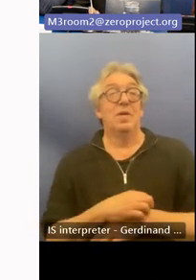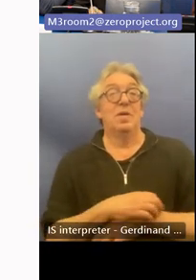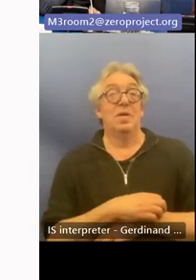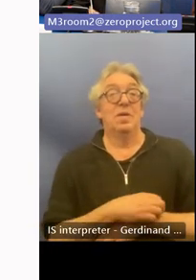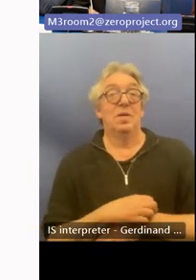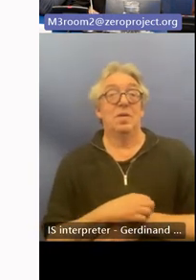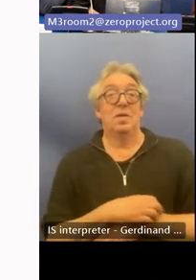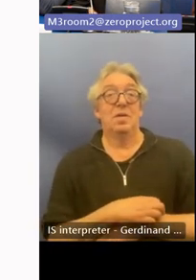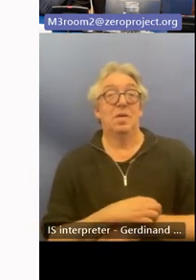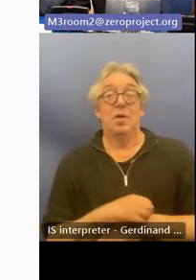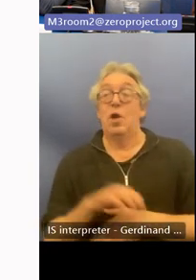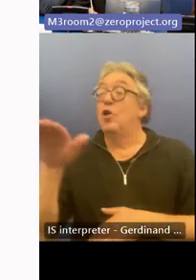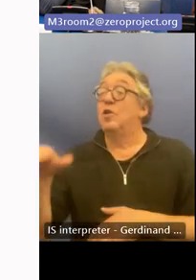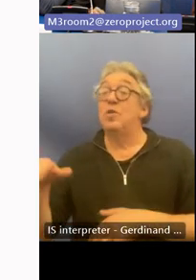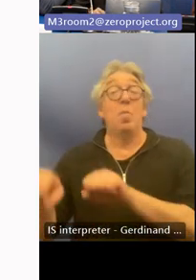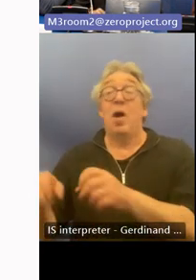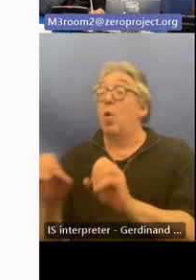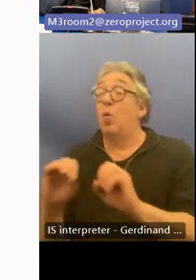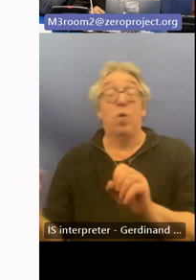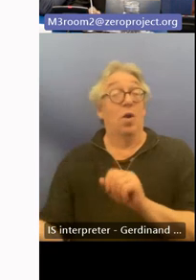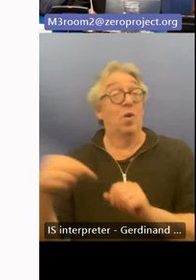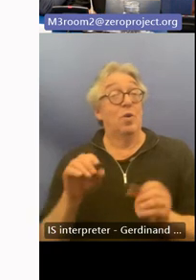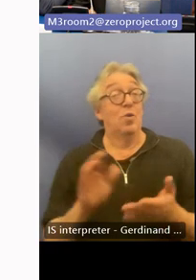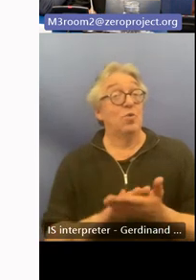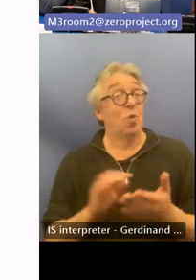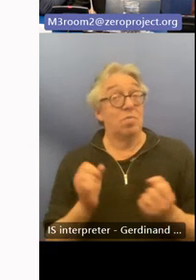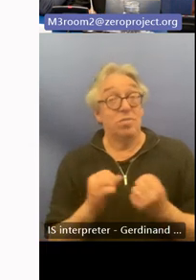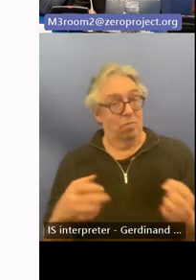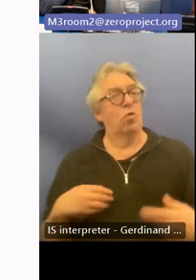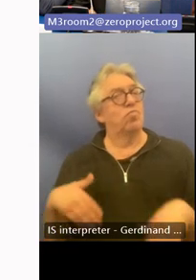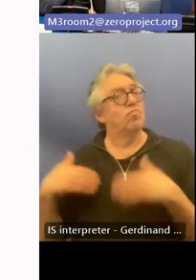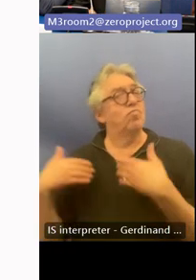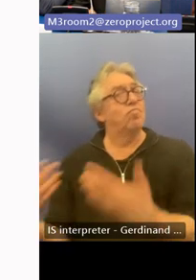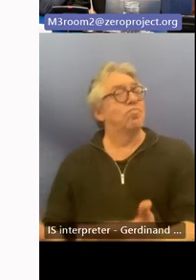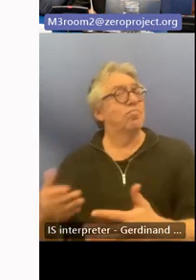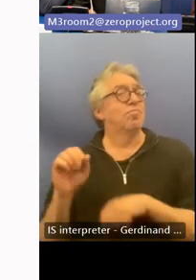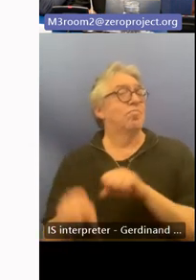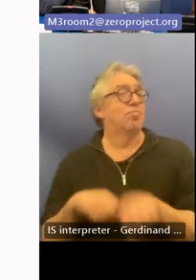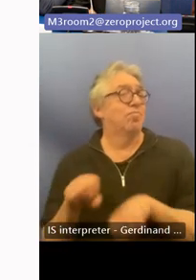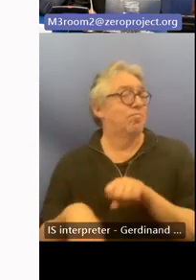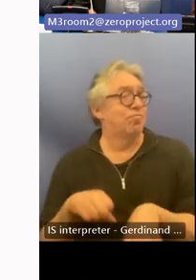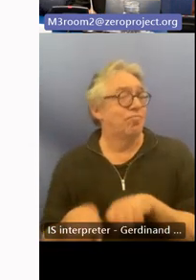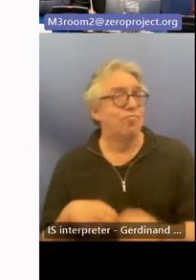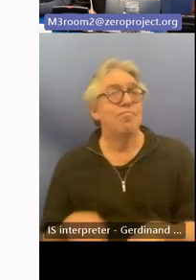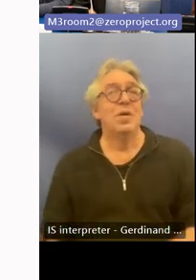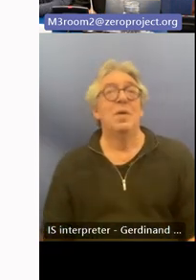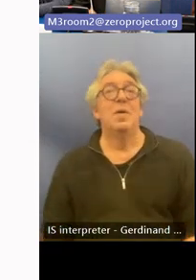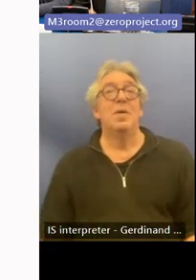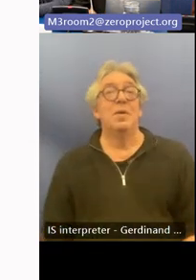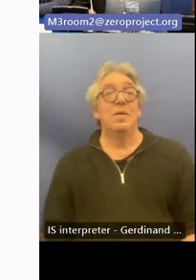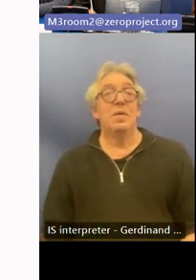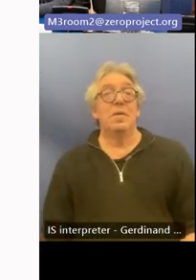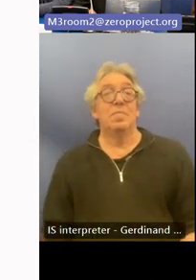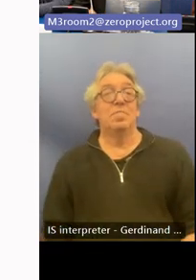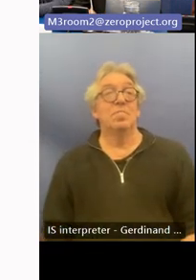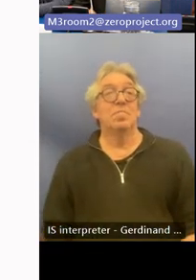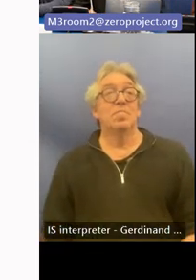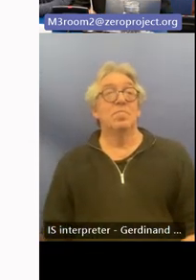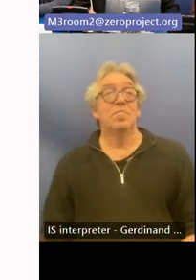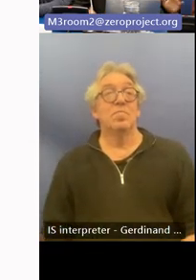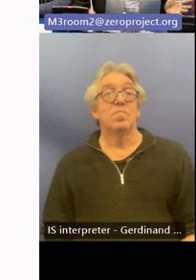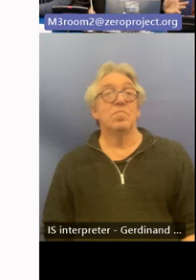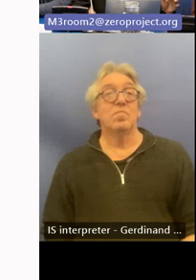education. This is the second project that we support our children